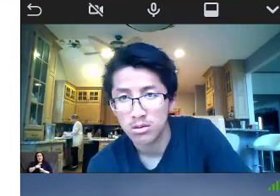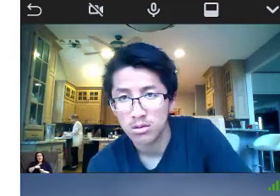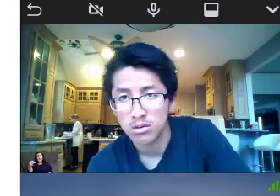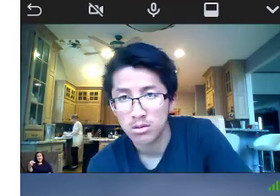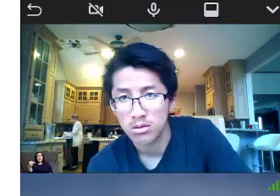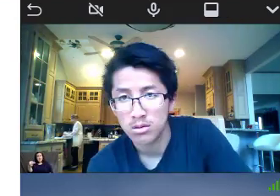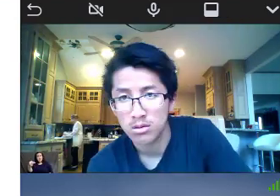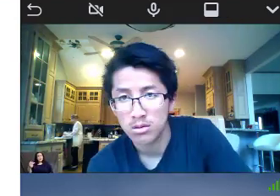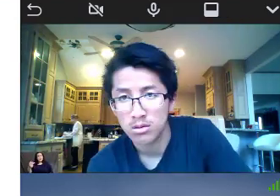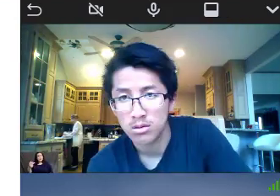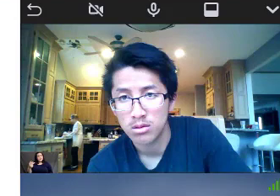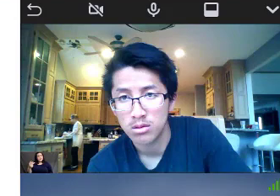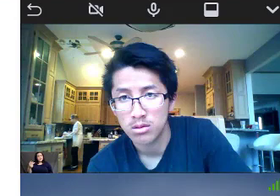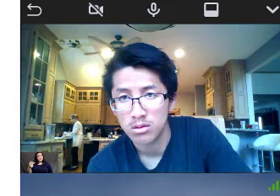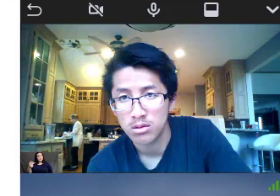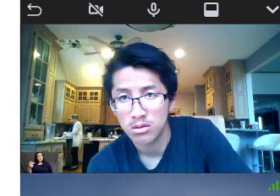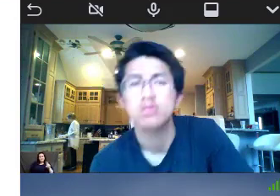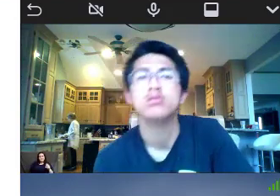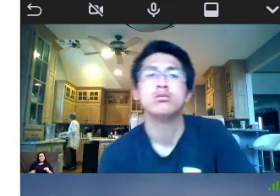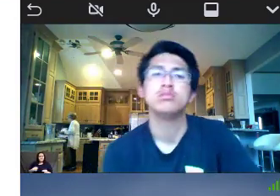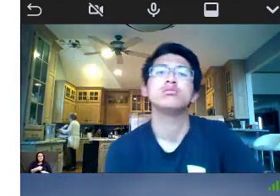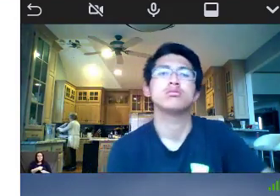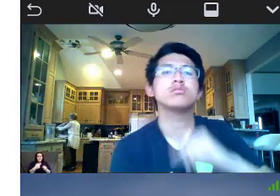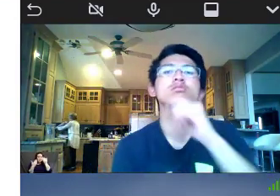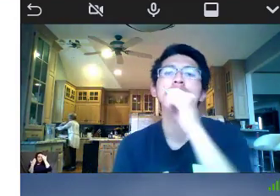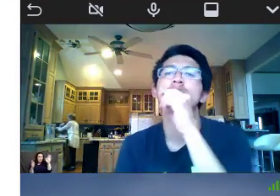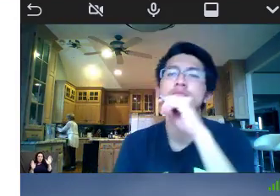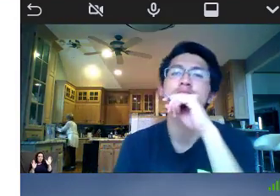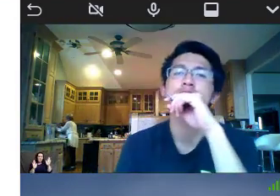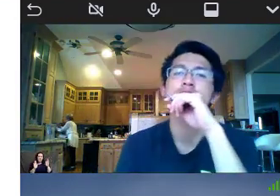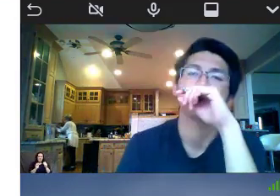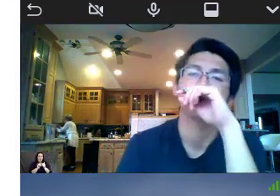don't know the function of temperature as a function of